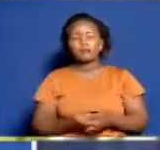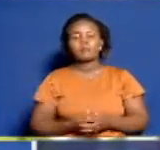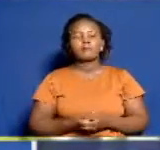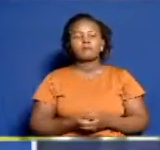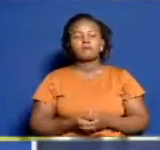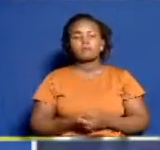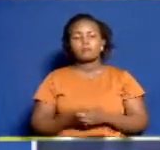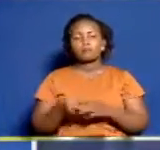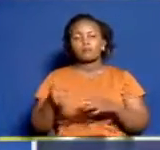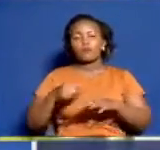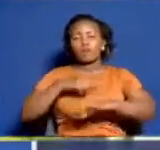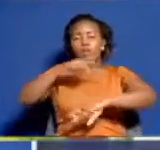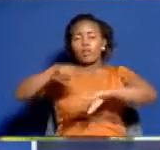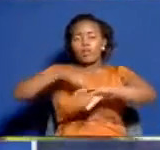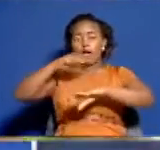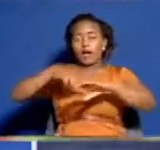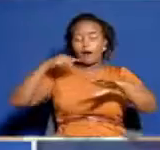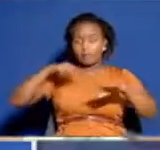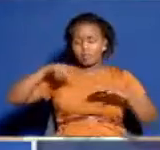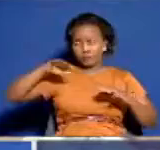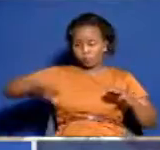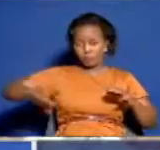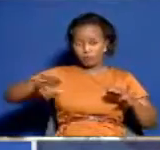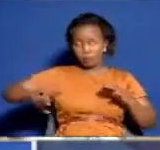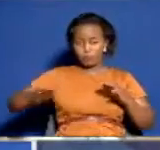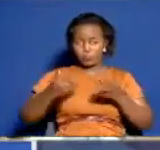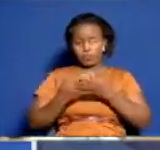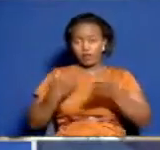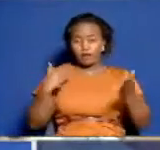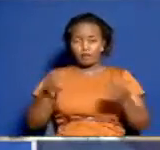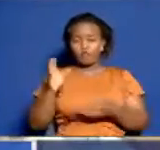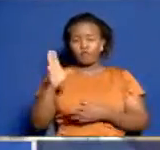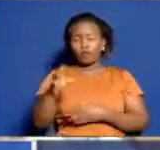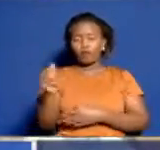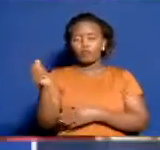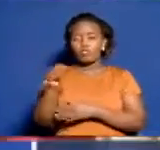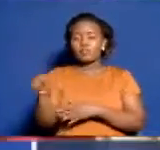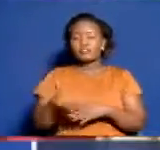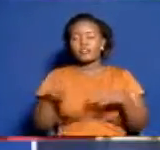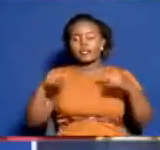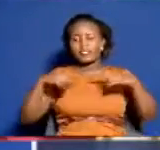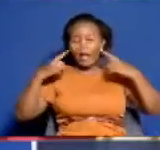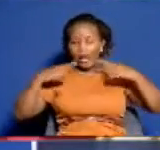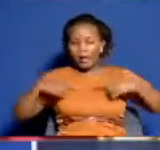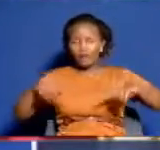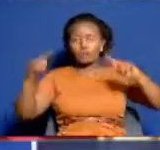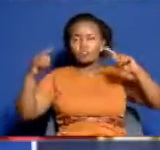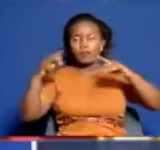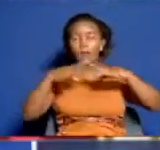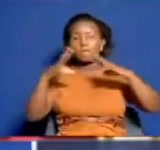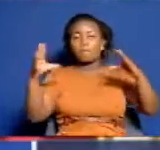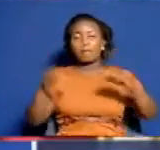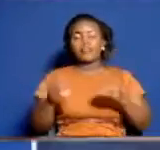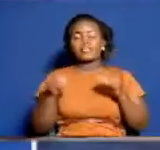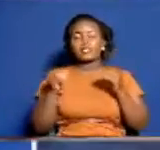Hours before National Treasury Cabinet Secretary Ukur Yatani presents the national budget for the financial year